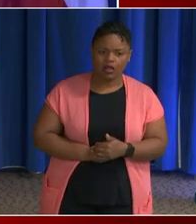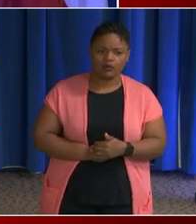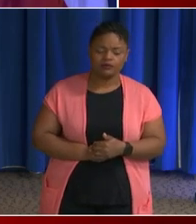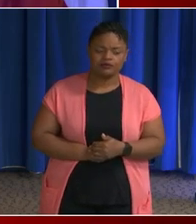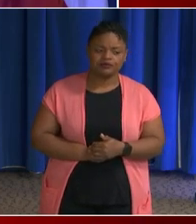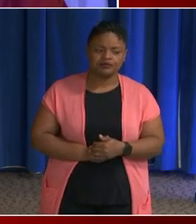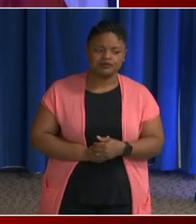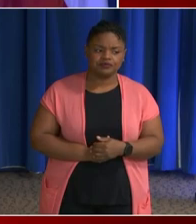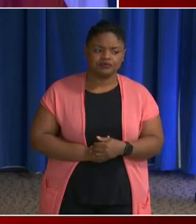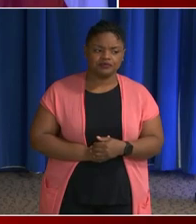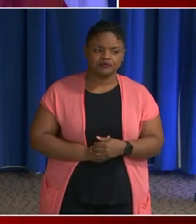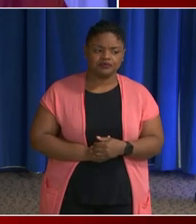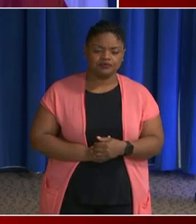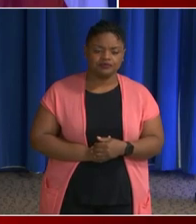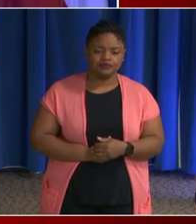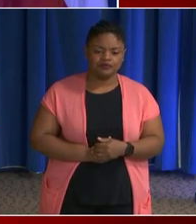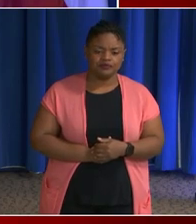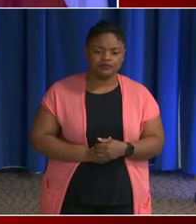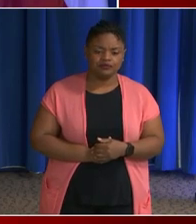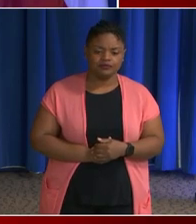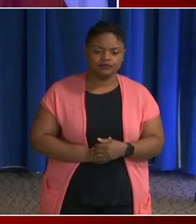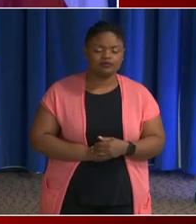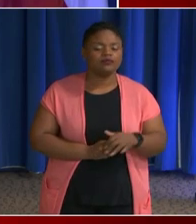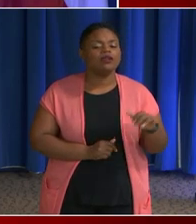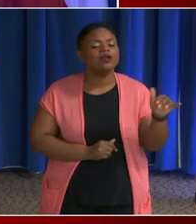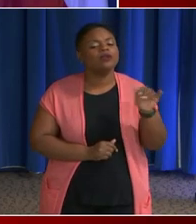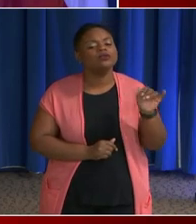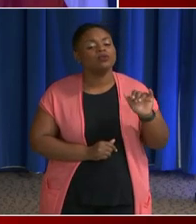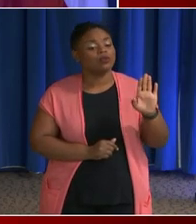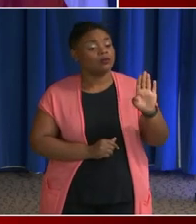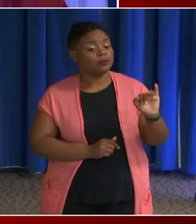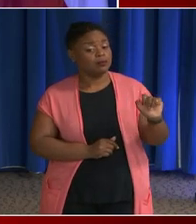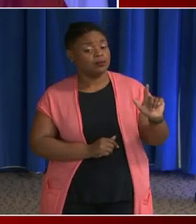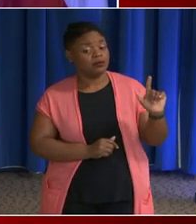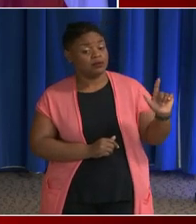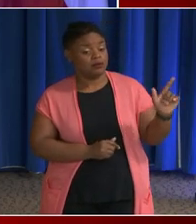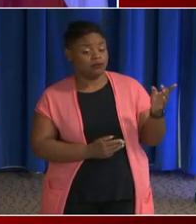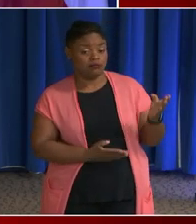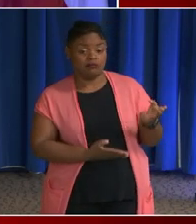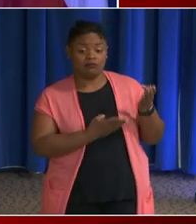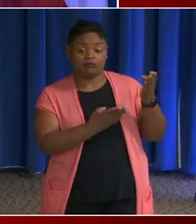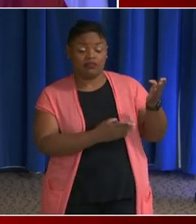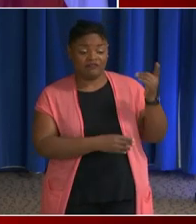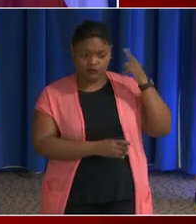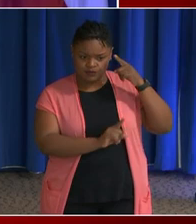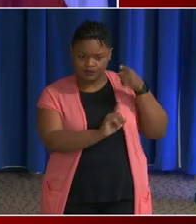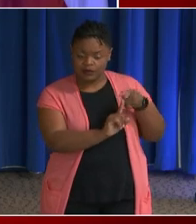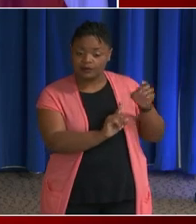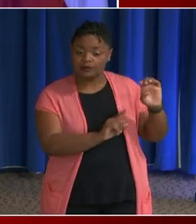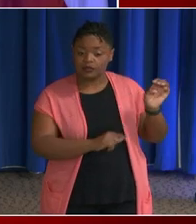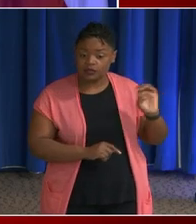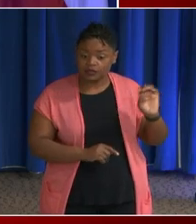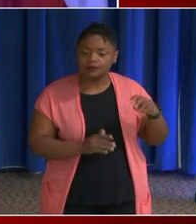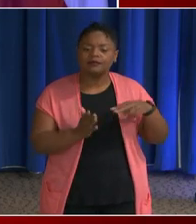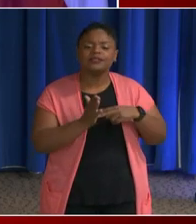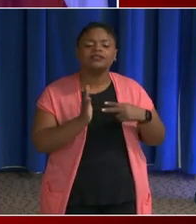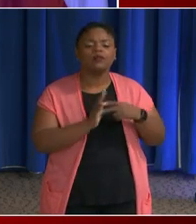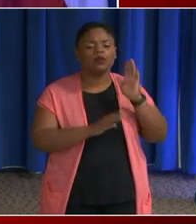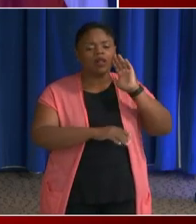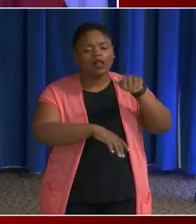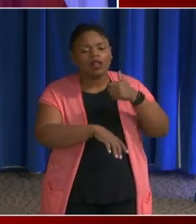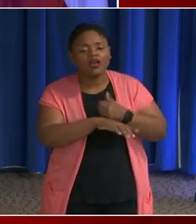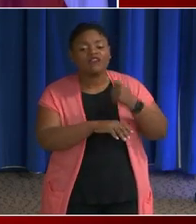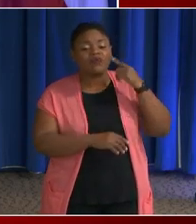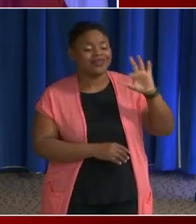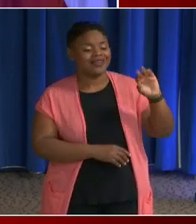And I would also note that the bill is before us on an emergency basis. That means it would be in effect for 90 days. There'll be a temporary accompanying